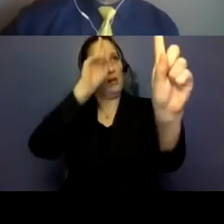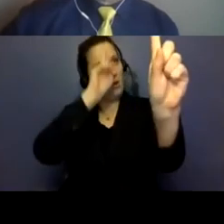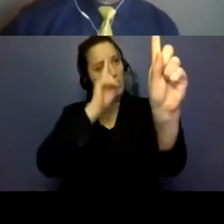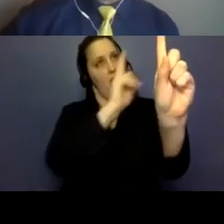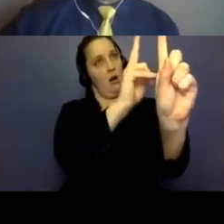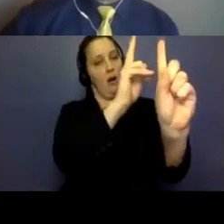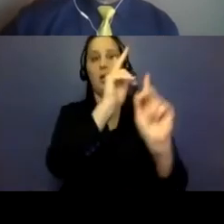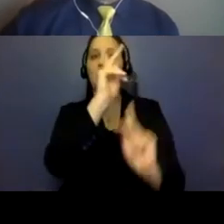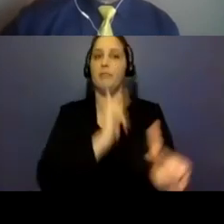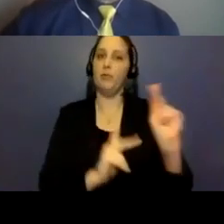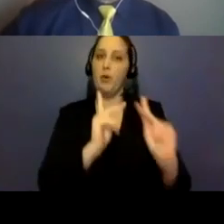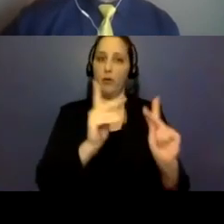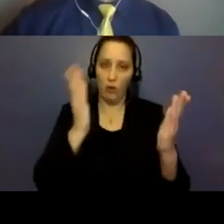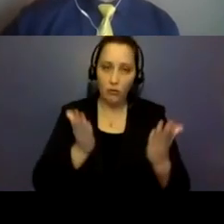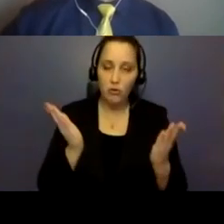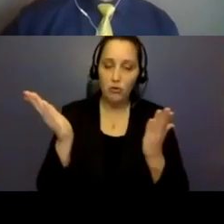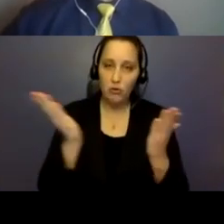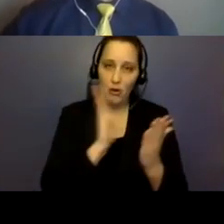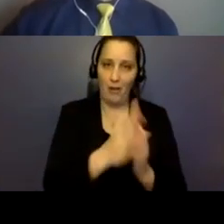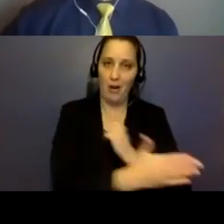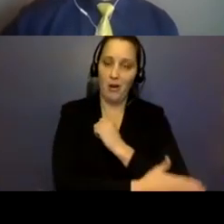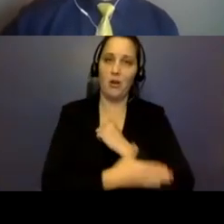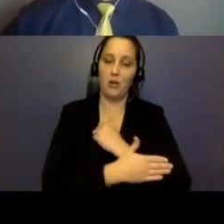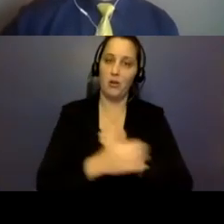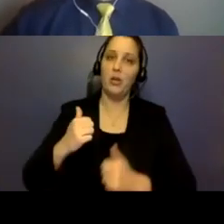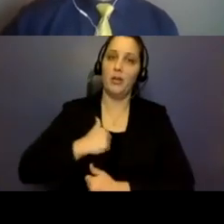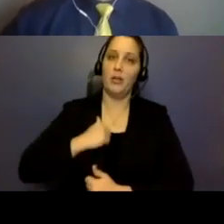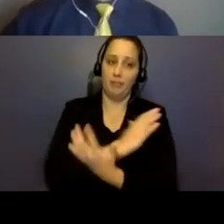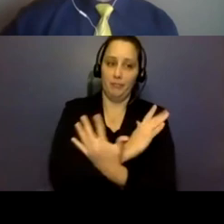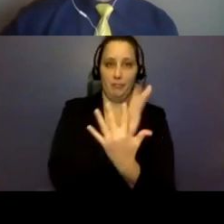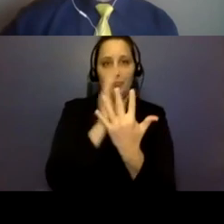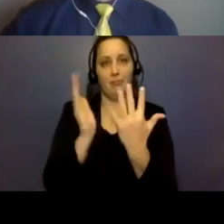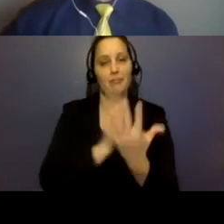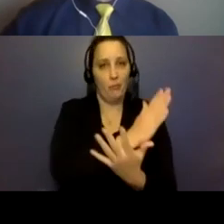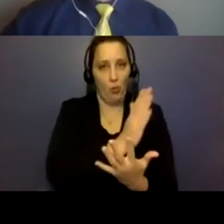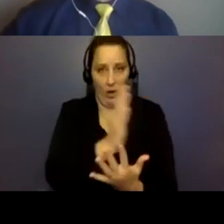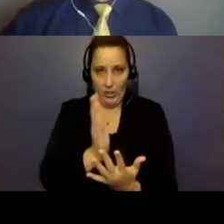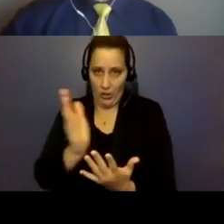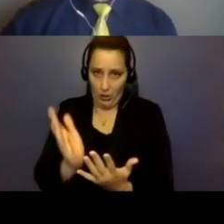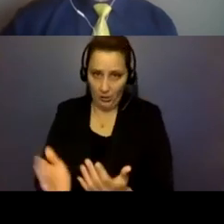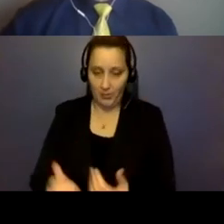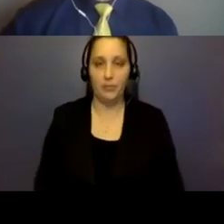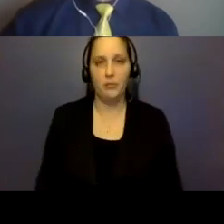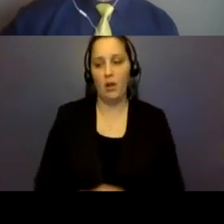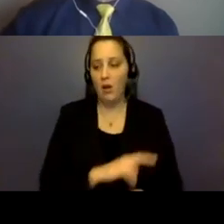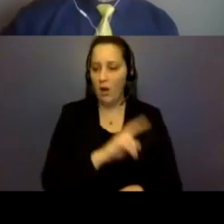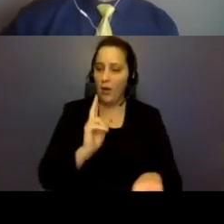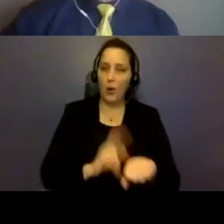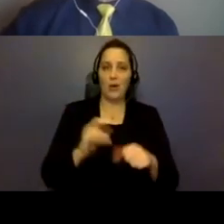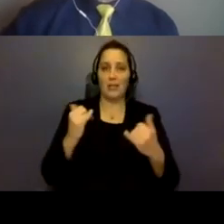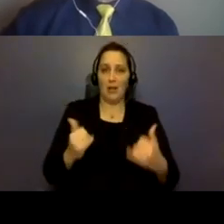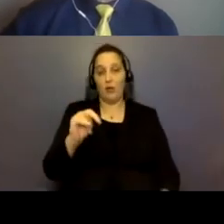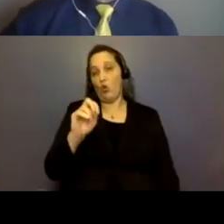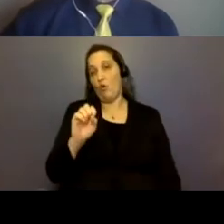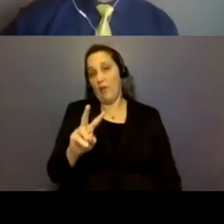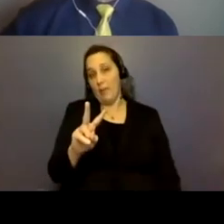have served their country so diligently in all of the military services. This, of course, November is